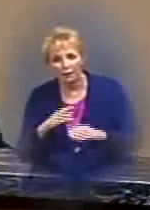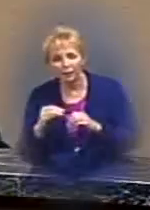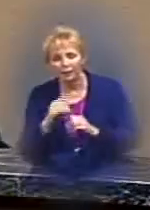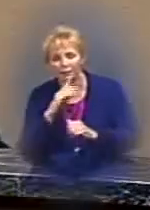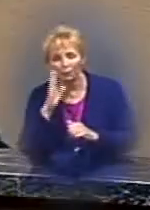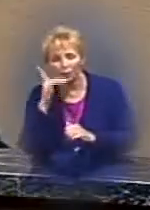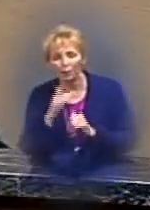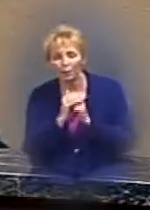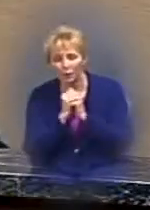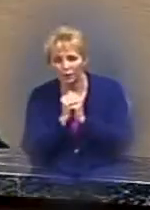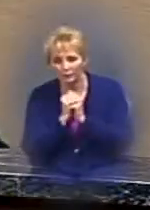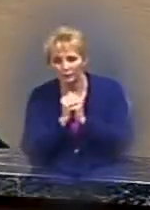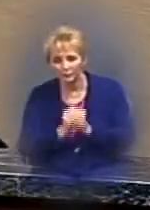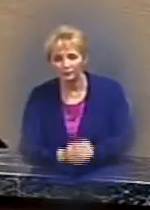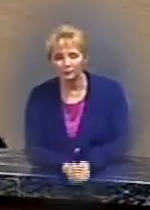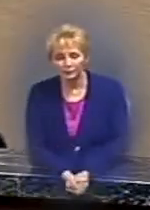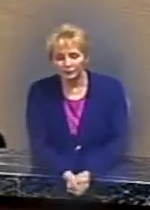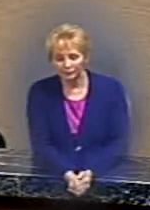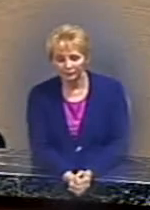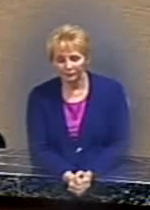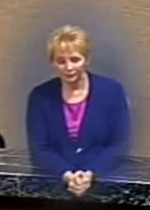invocation.